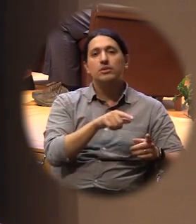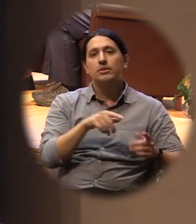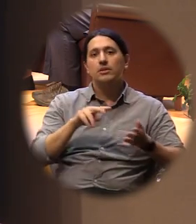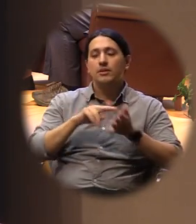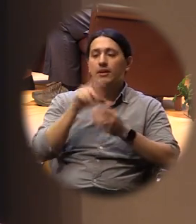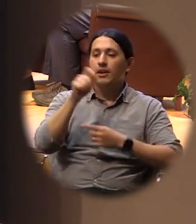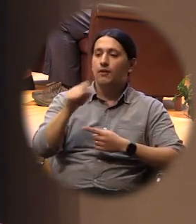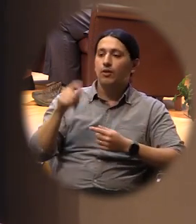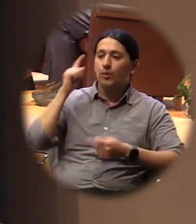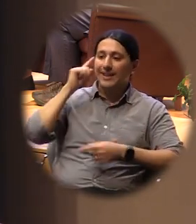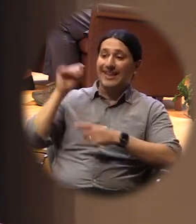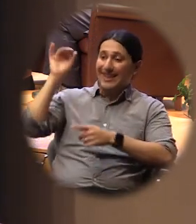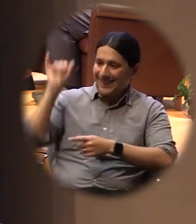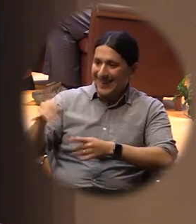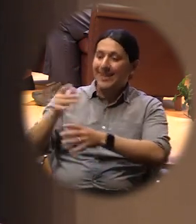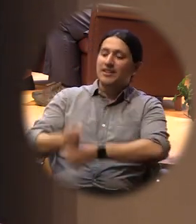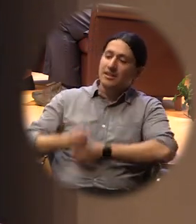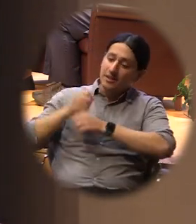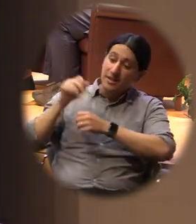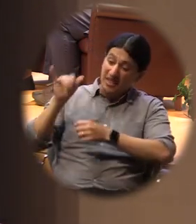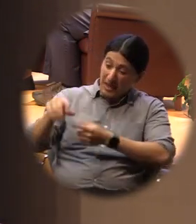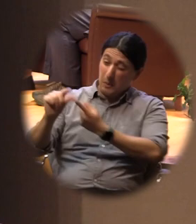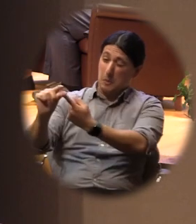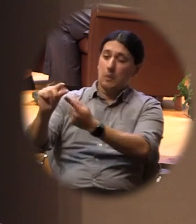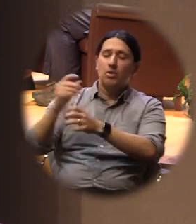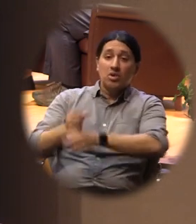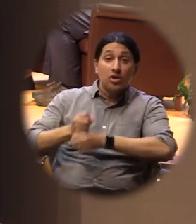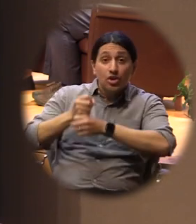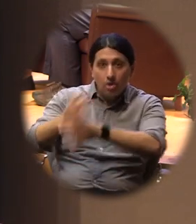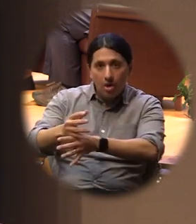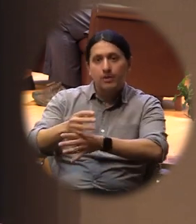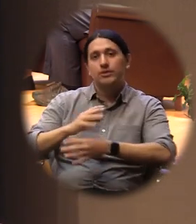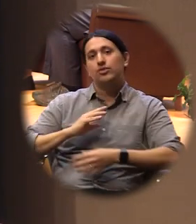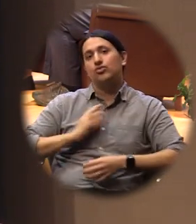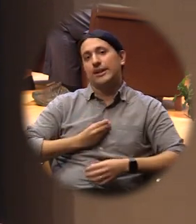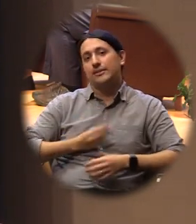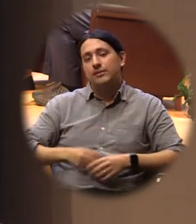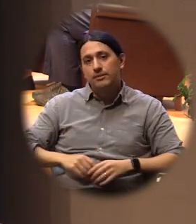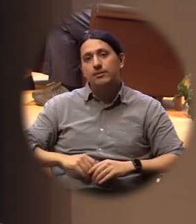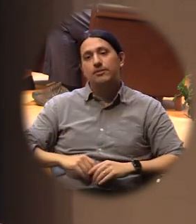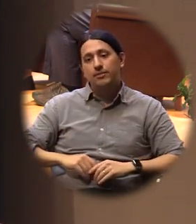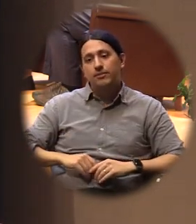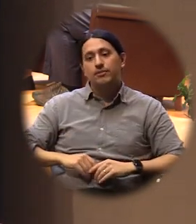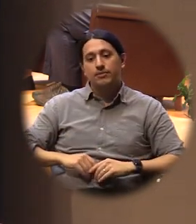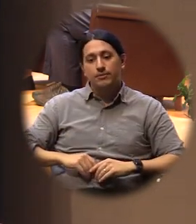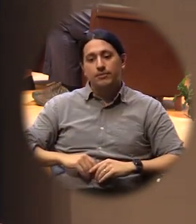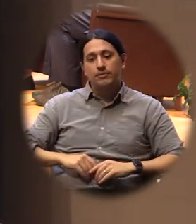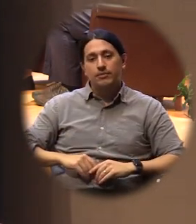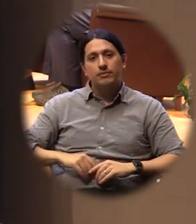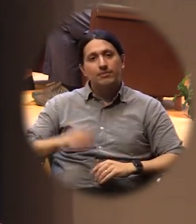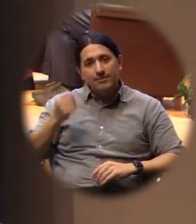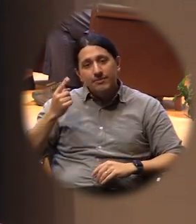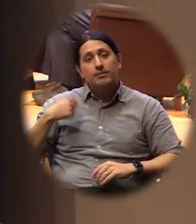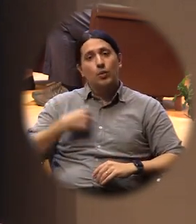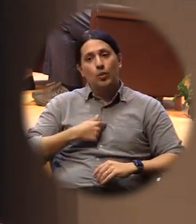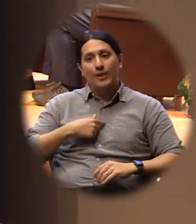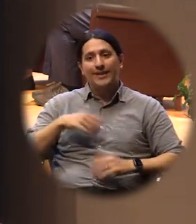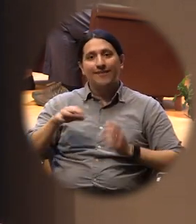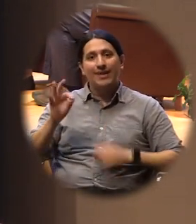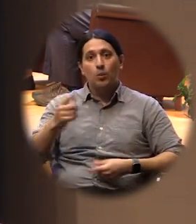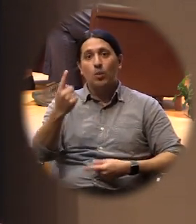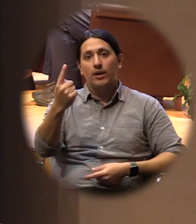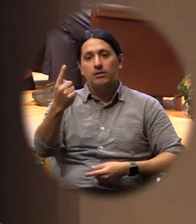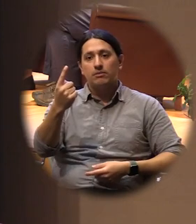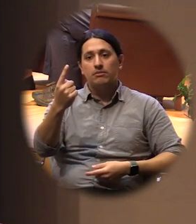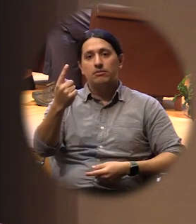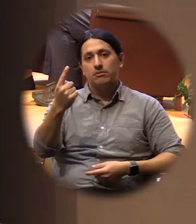must cause transness. I mean, that kind of, we find some static result in a group of adults and never